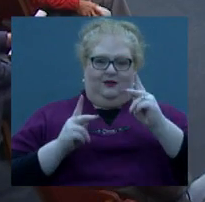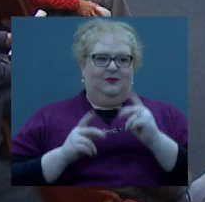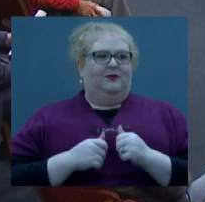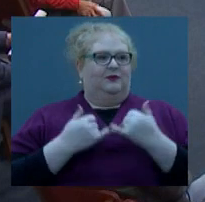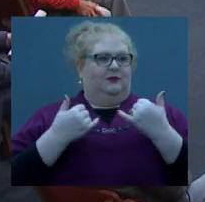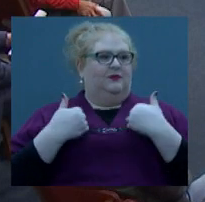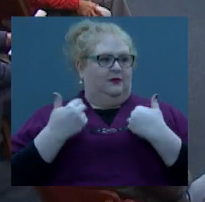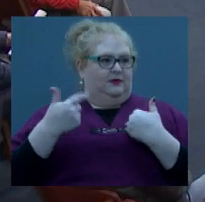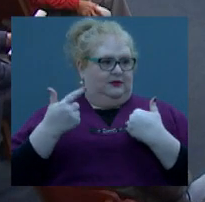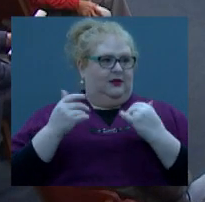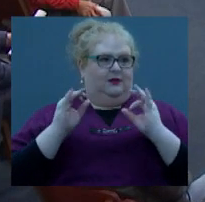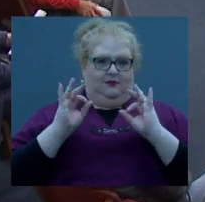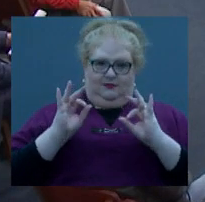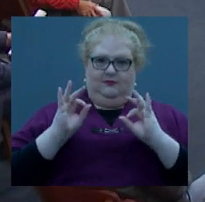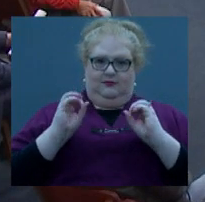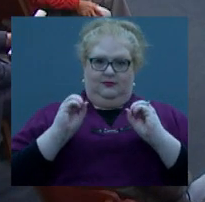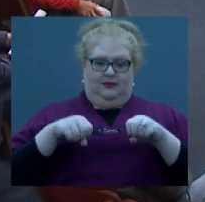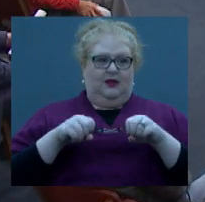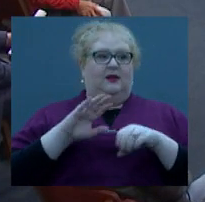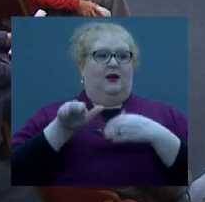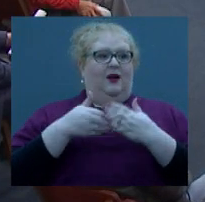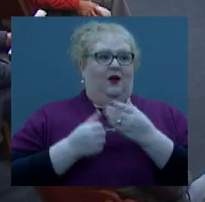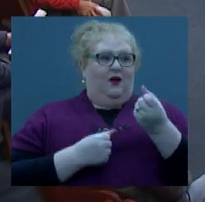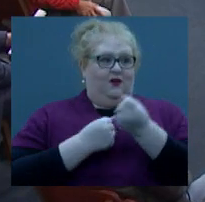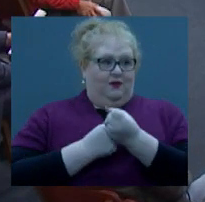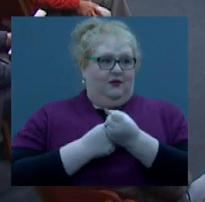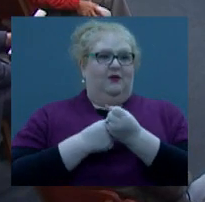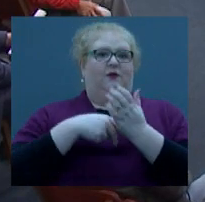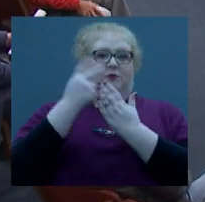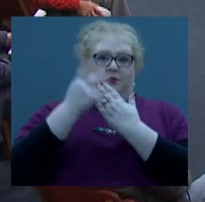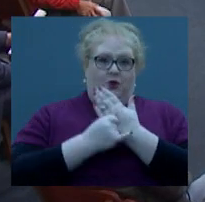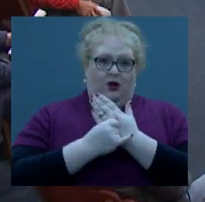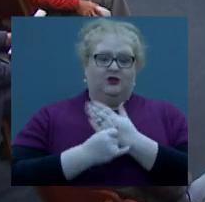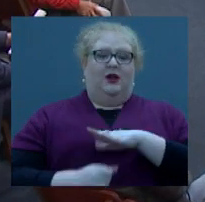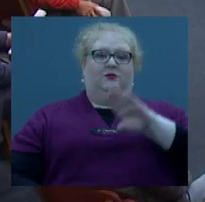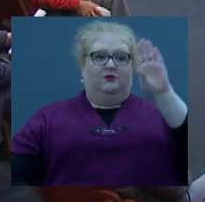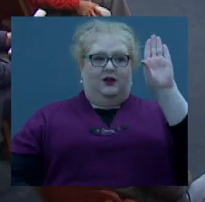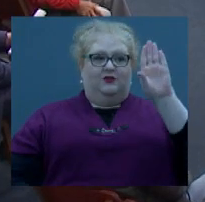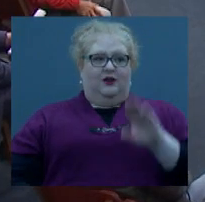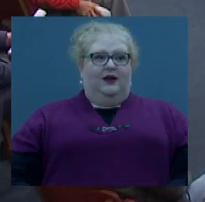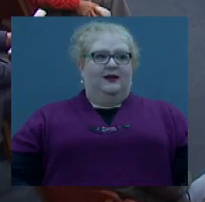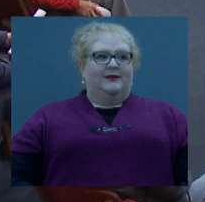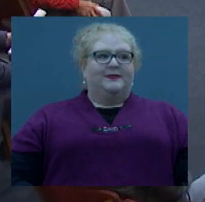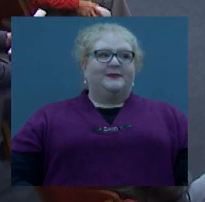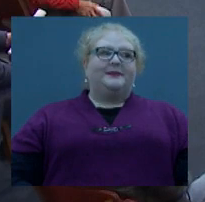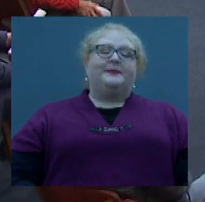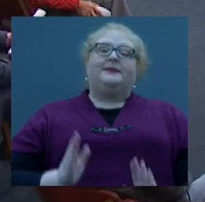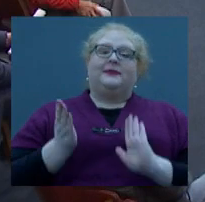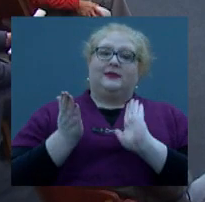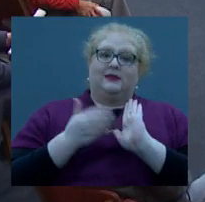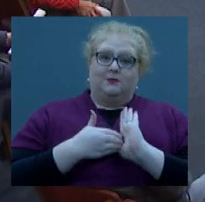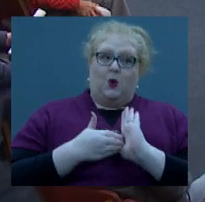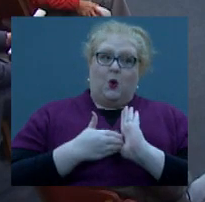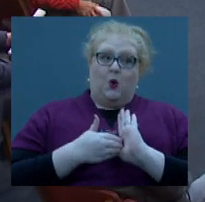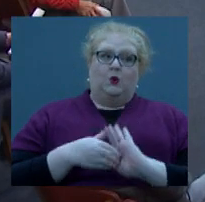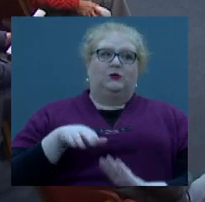there a second? Yes. All in favor? If you're in favor of the project, raise your hand. And if you're